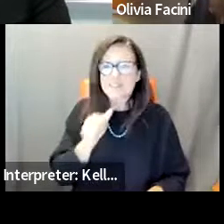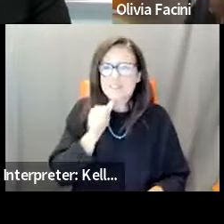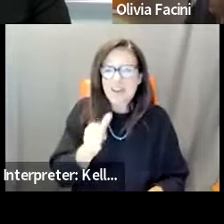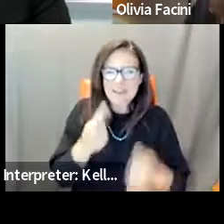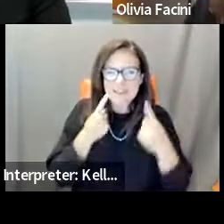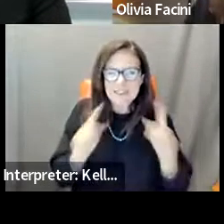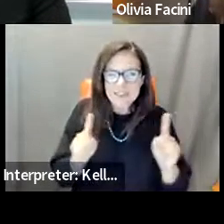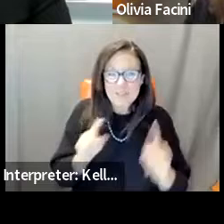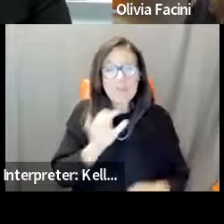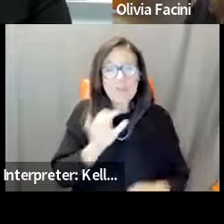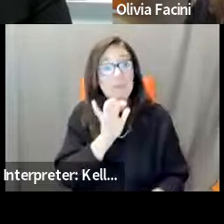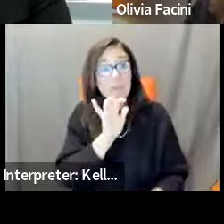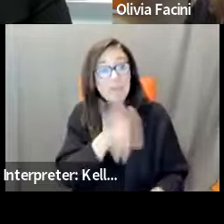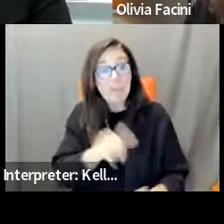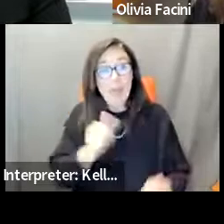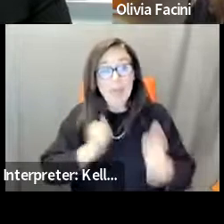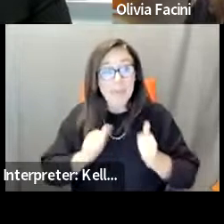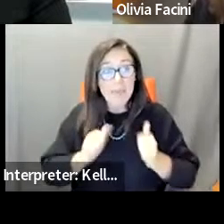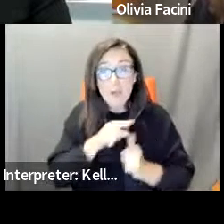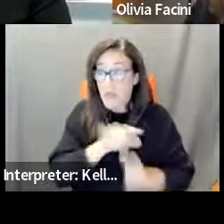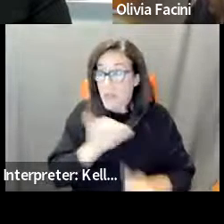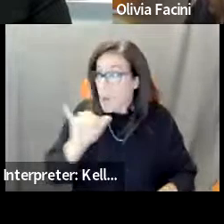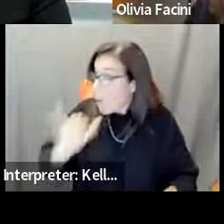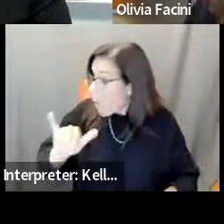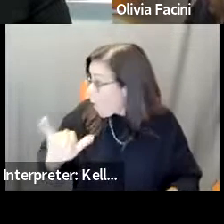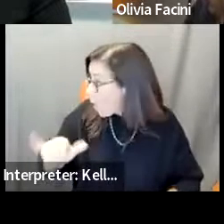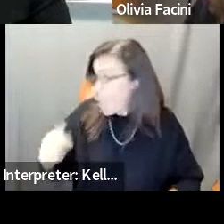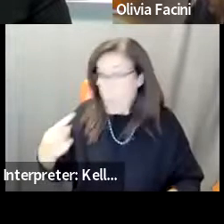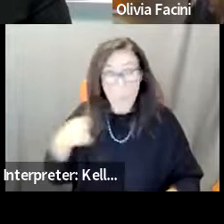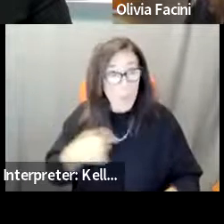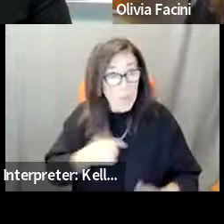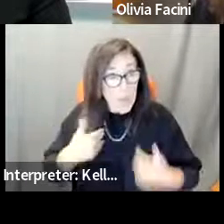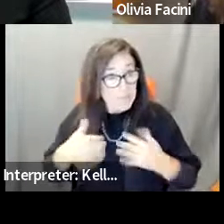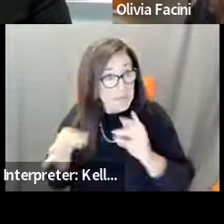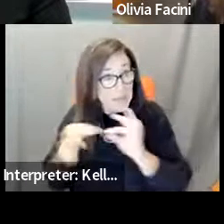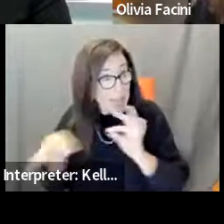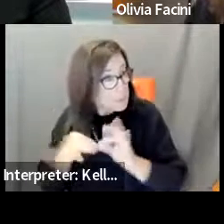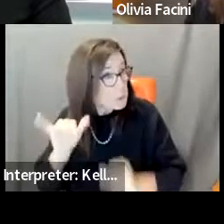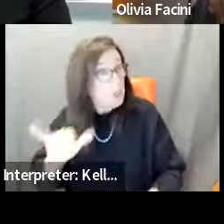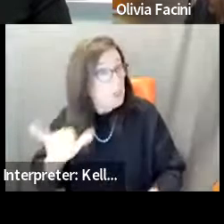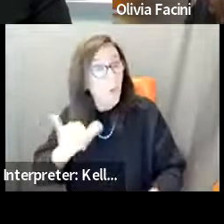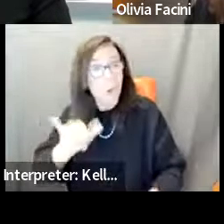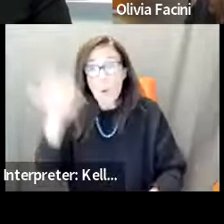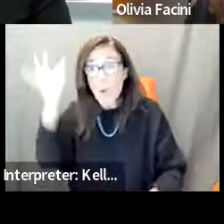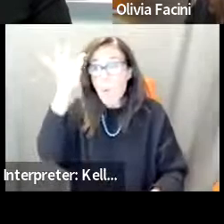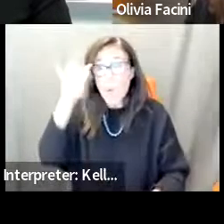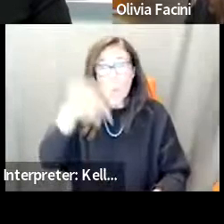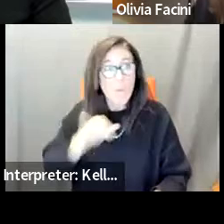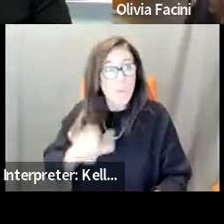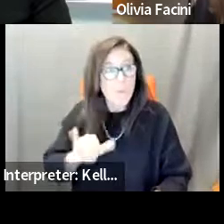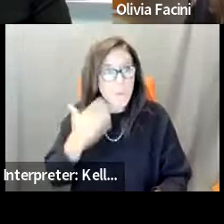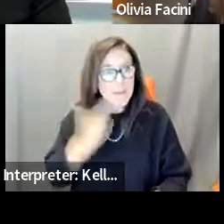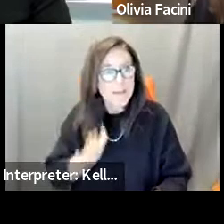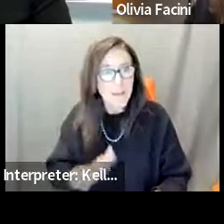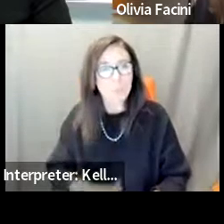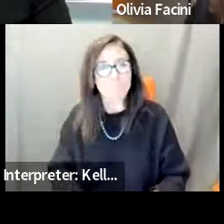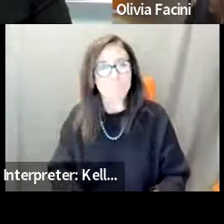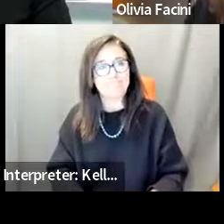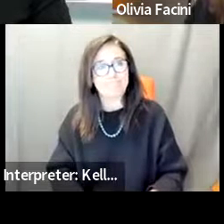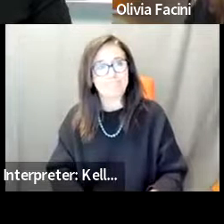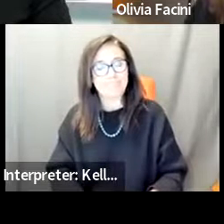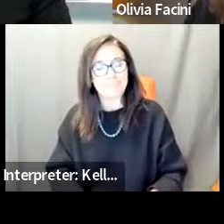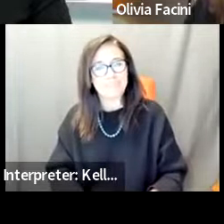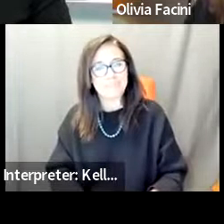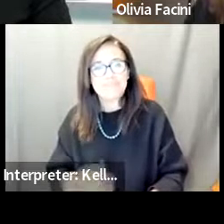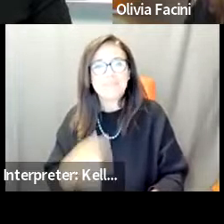know that there were captioners experienced in captioning shows. And I tried to find out that